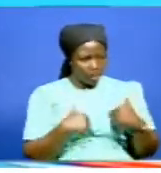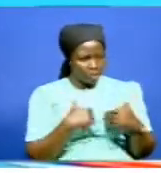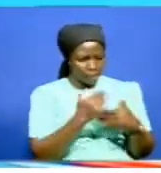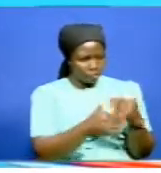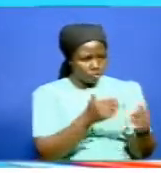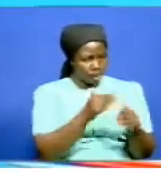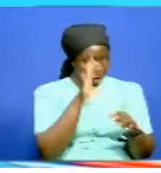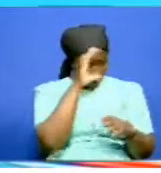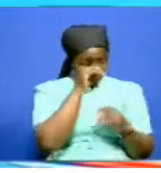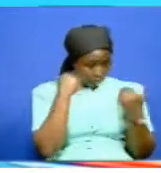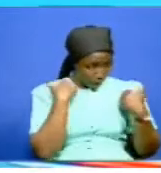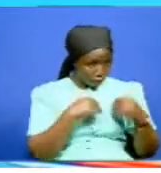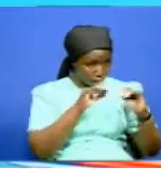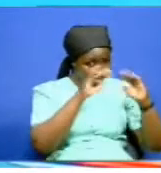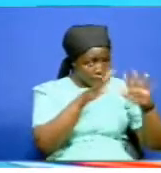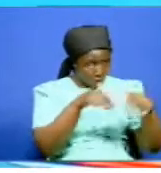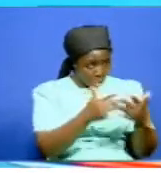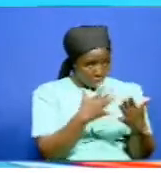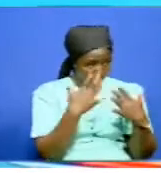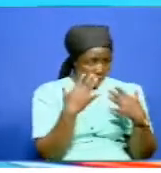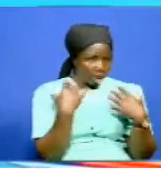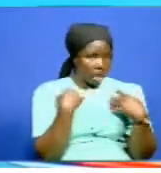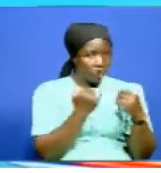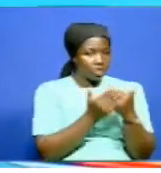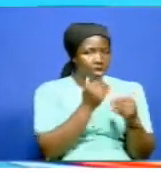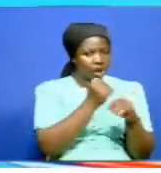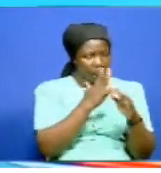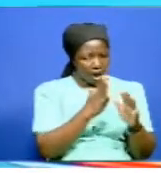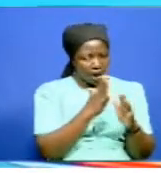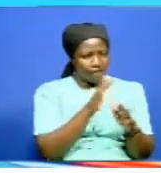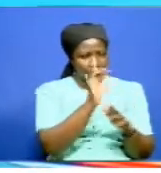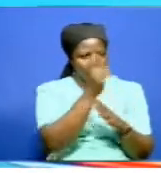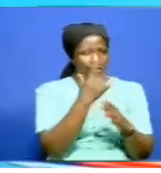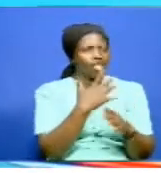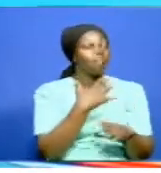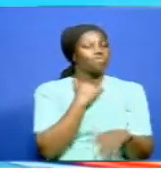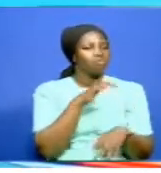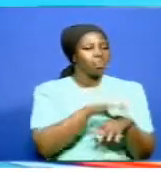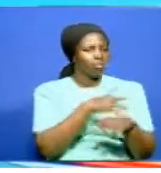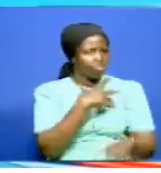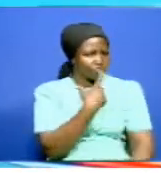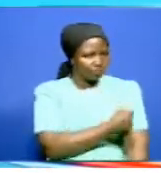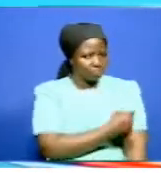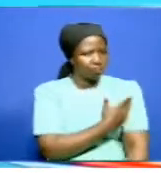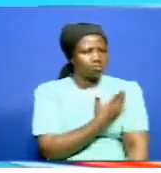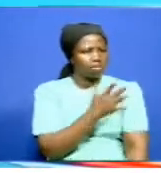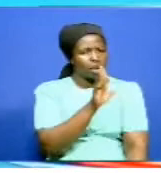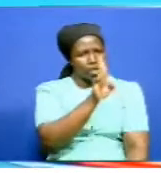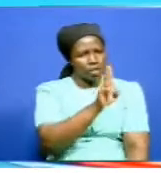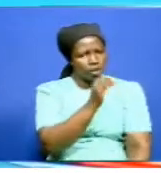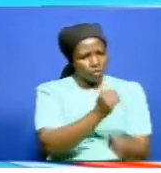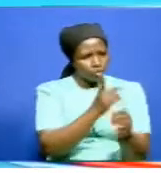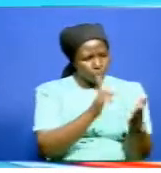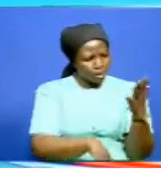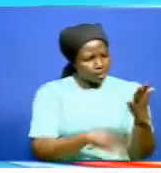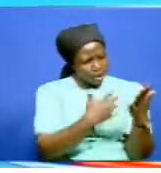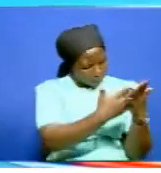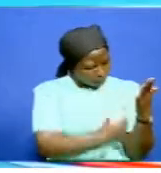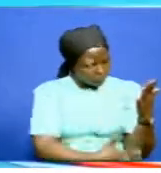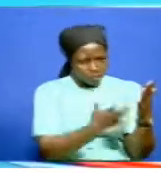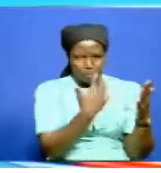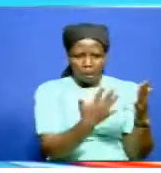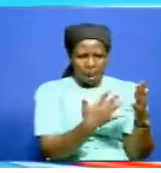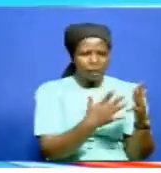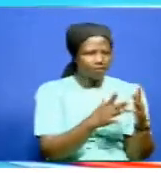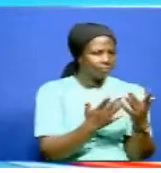healthcare worker, and the first thing, of course, I'll get the jab. What is the documentation, paperwork, certificates? Do you have anything